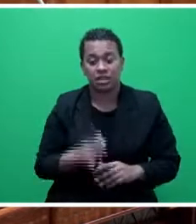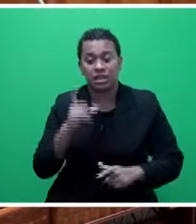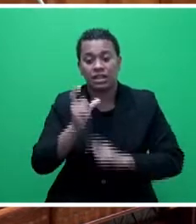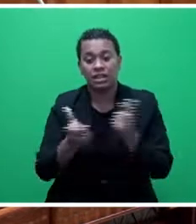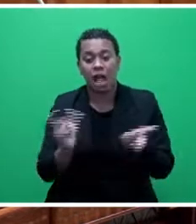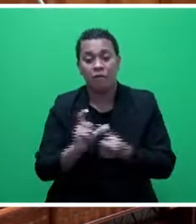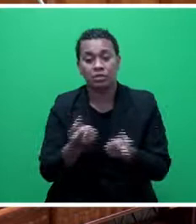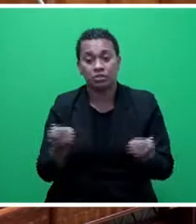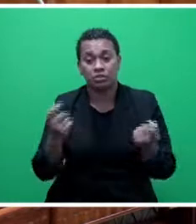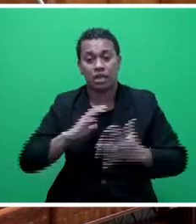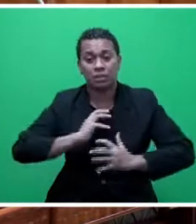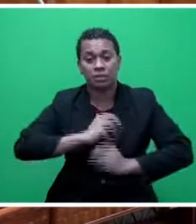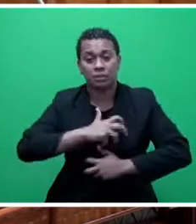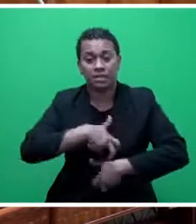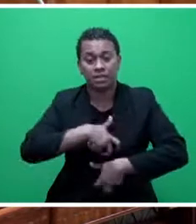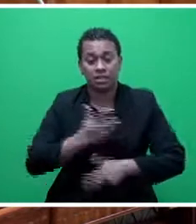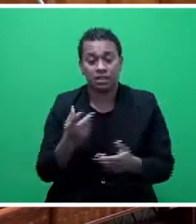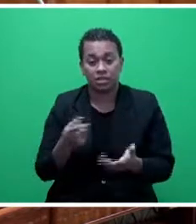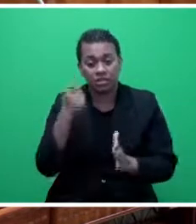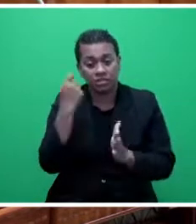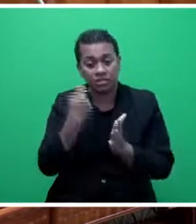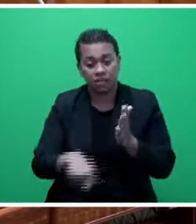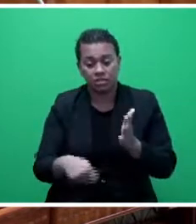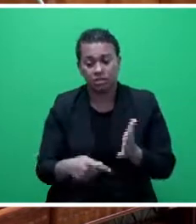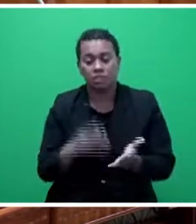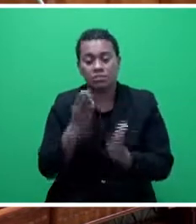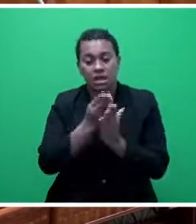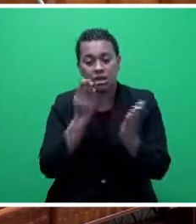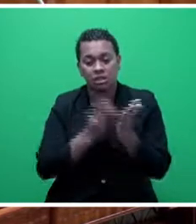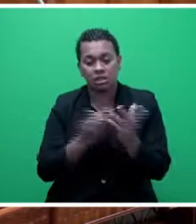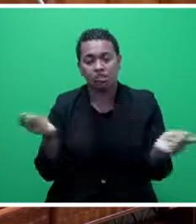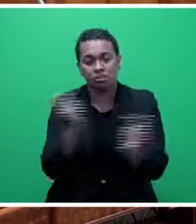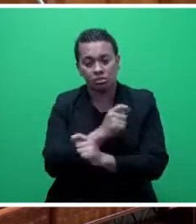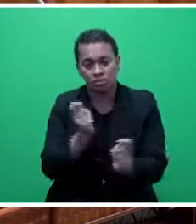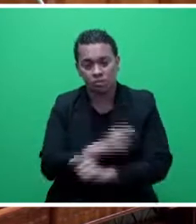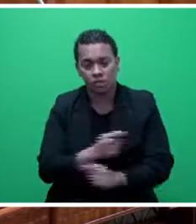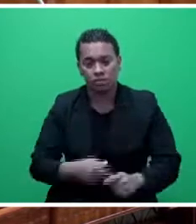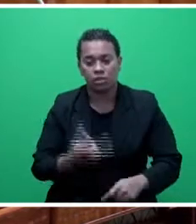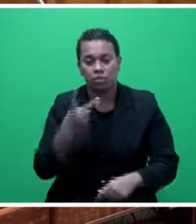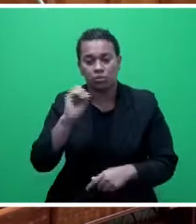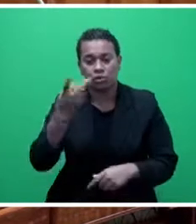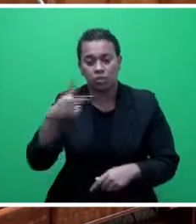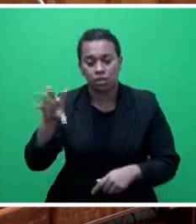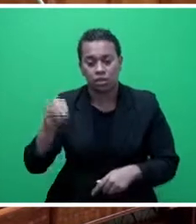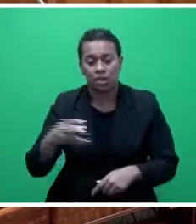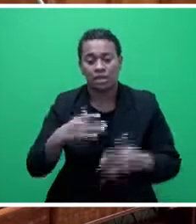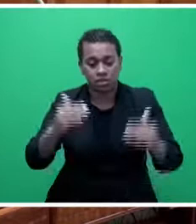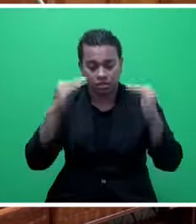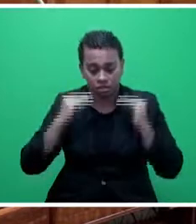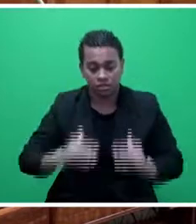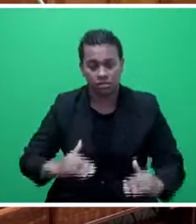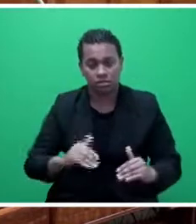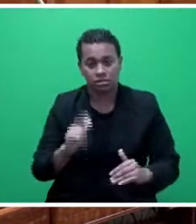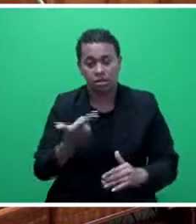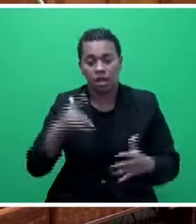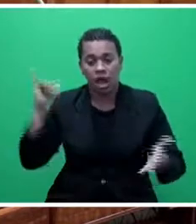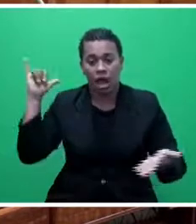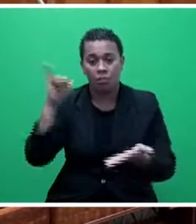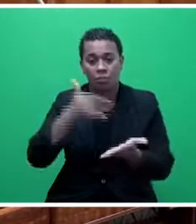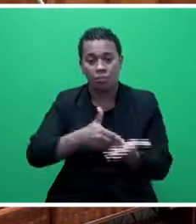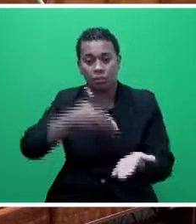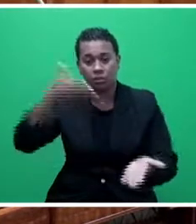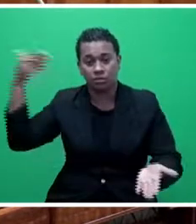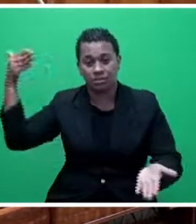Levy Budget Amendment Bill 2020. 7. Airport Departure